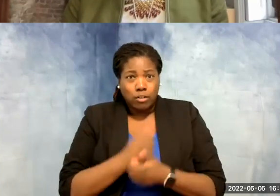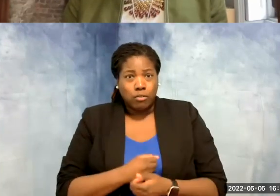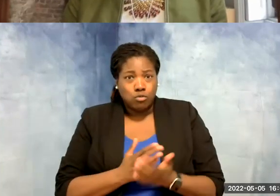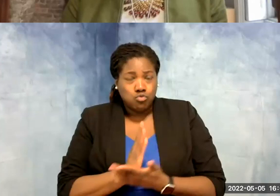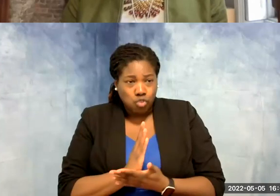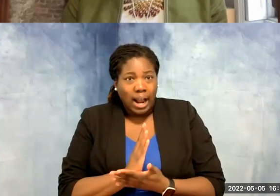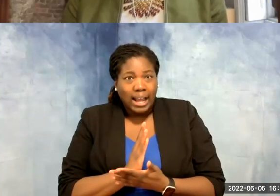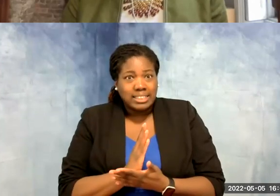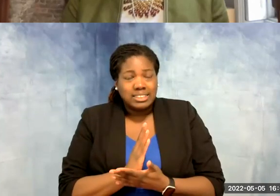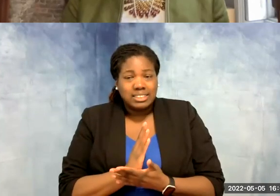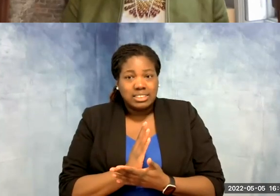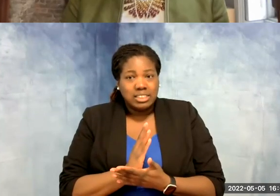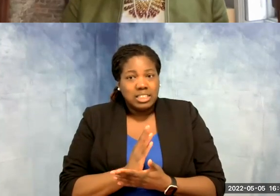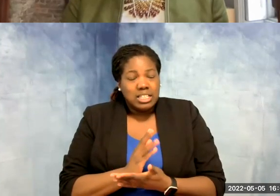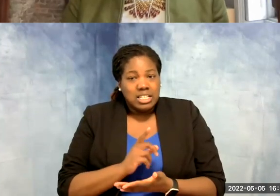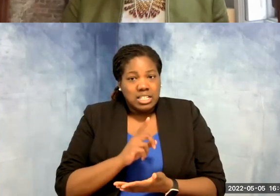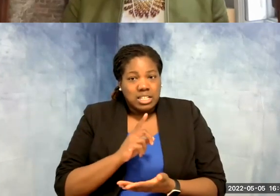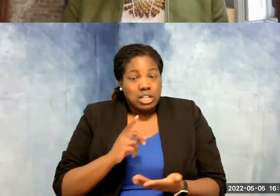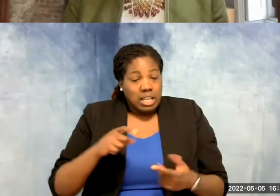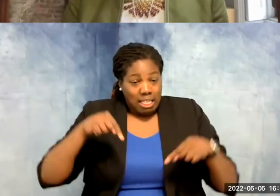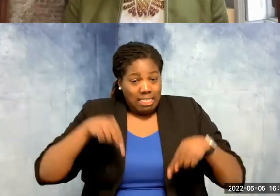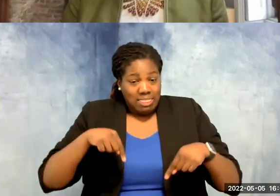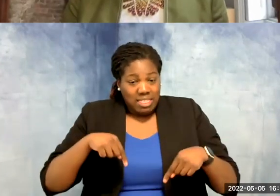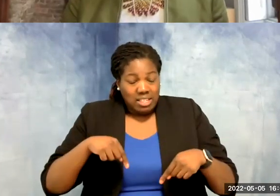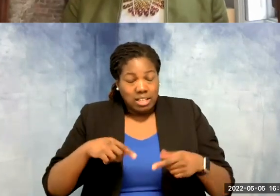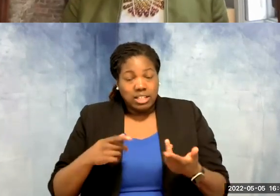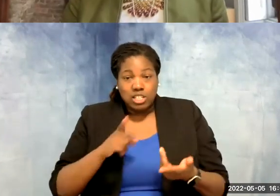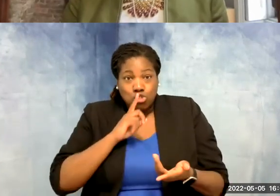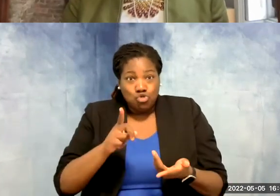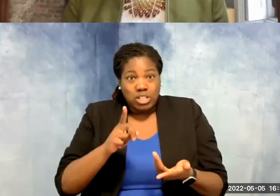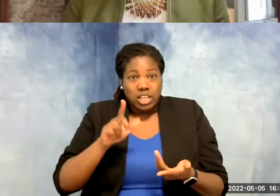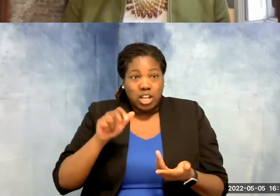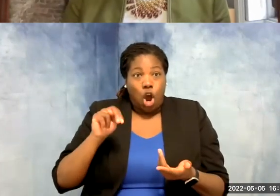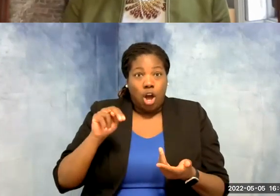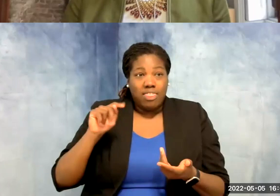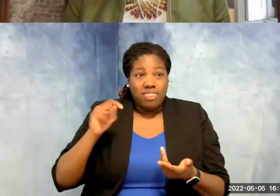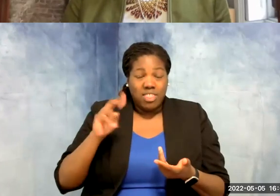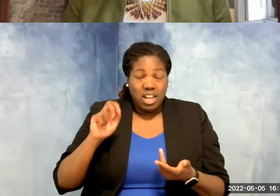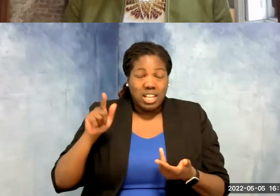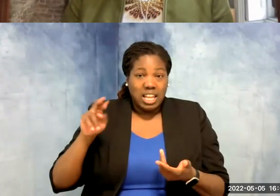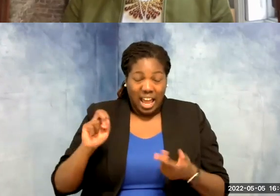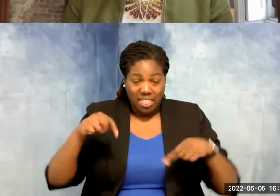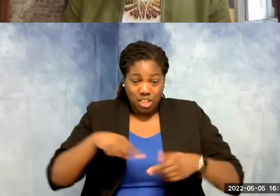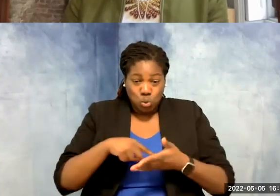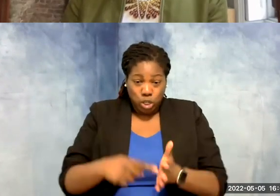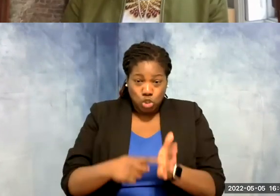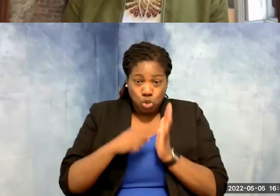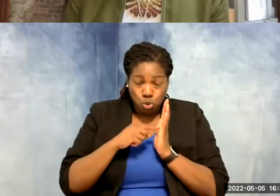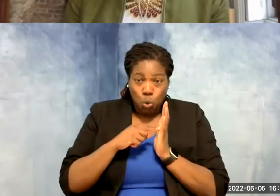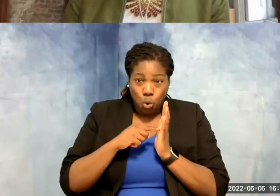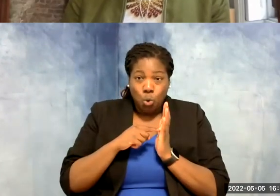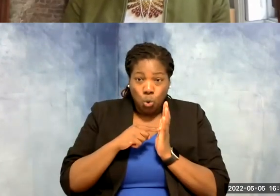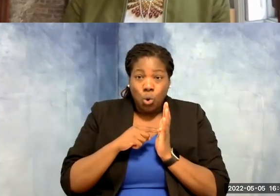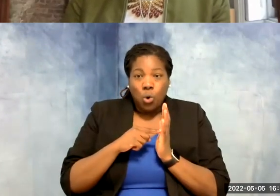on the line. And what this week demonstrated to us is that a